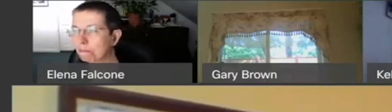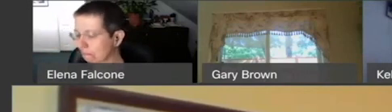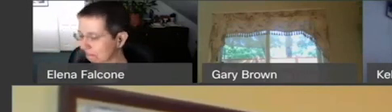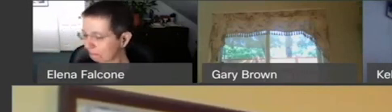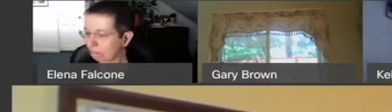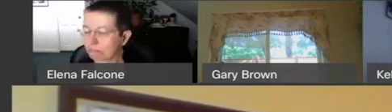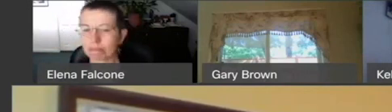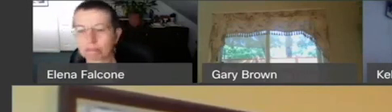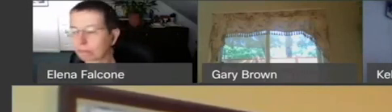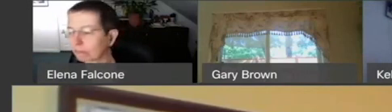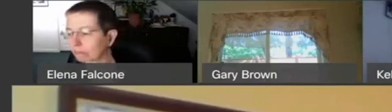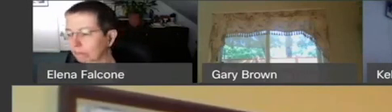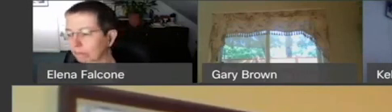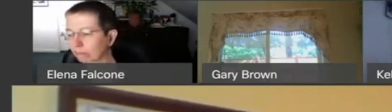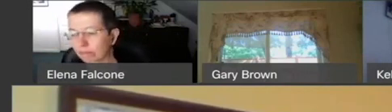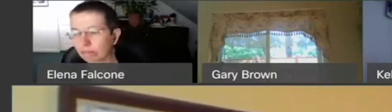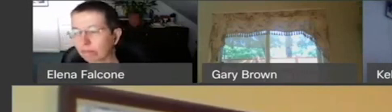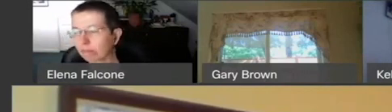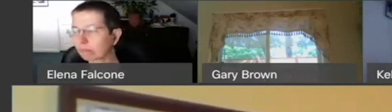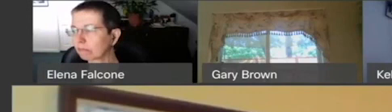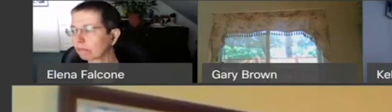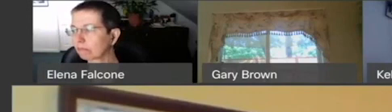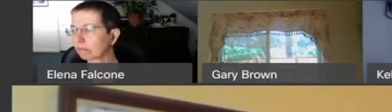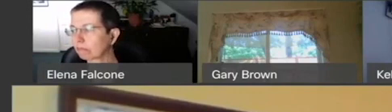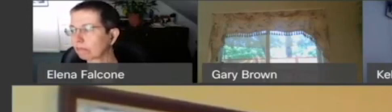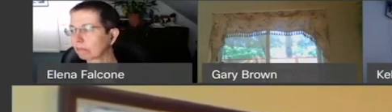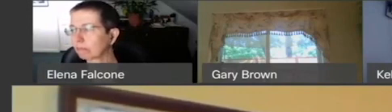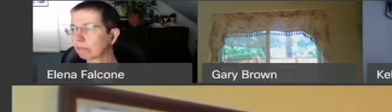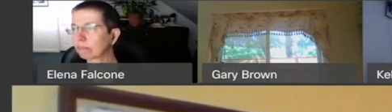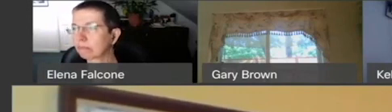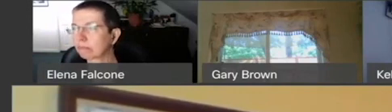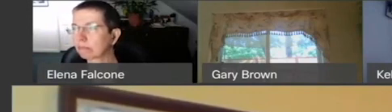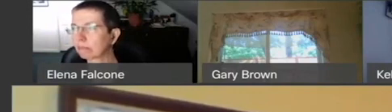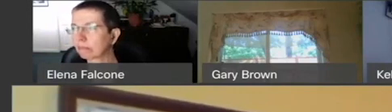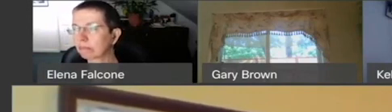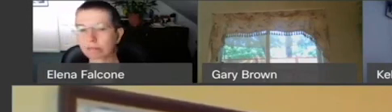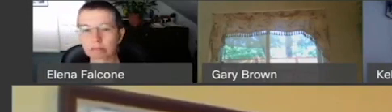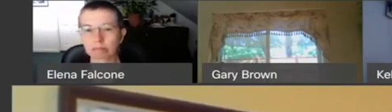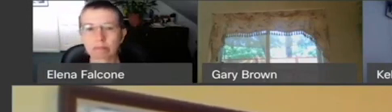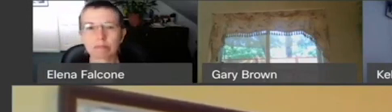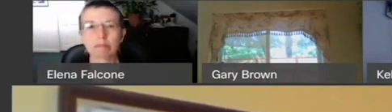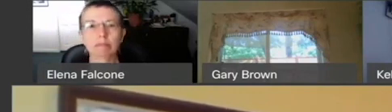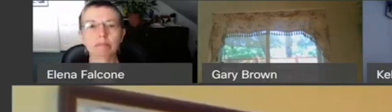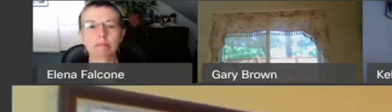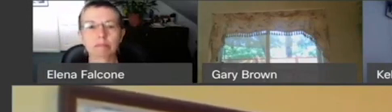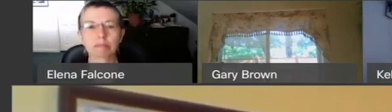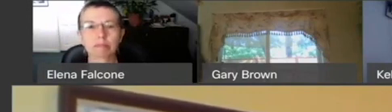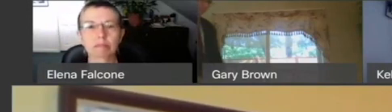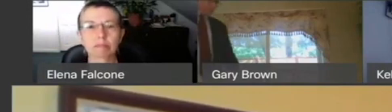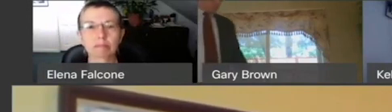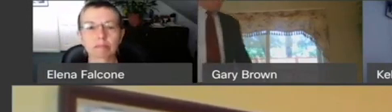you. Can you see somebody outdoors and keep a big distance between yourselves? Keep your masks